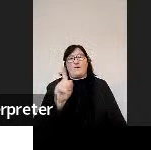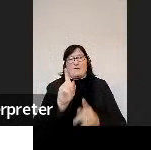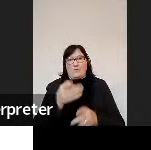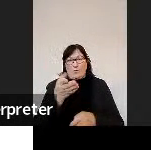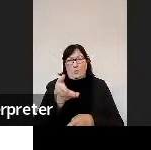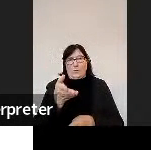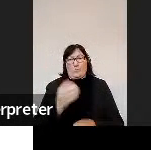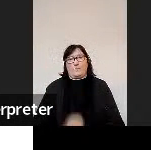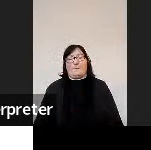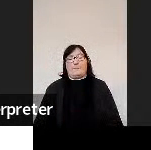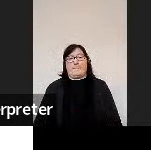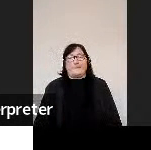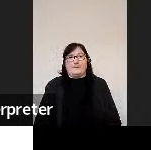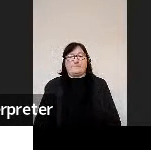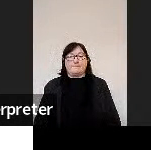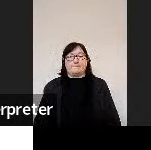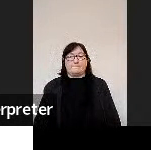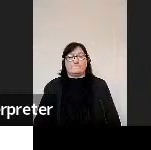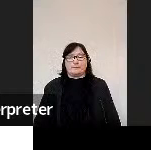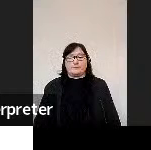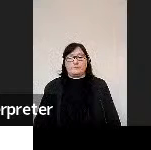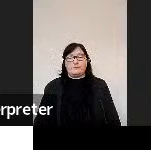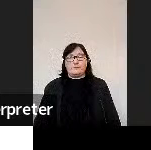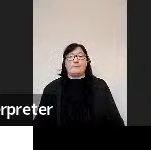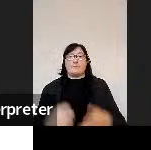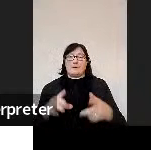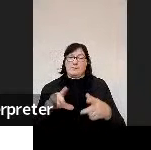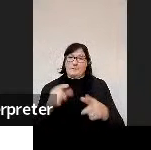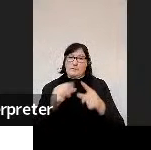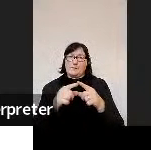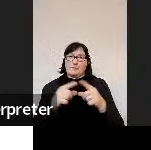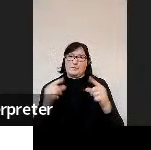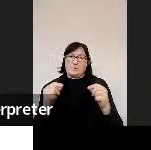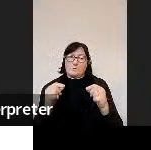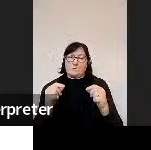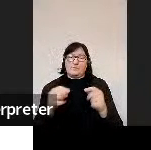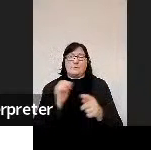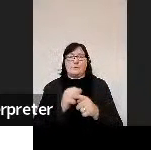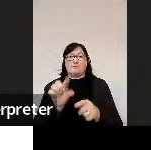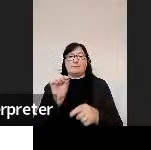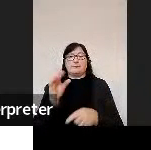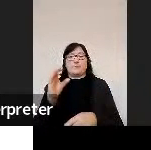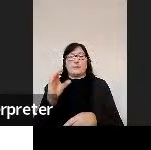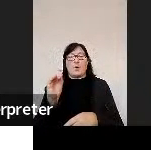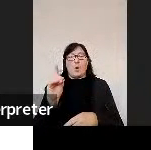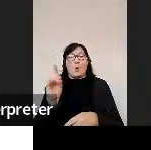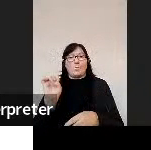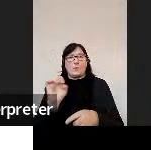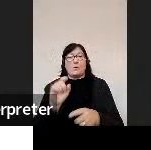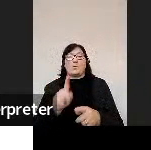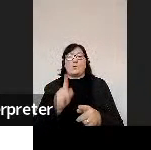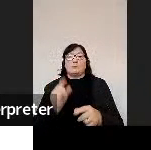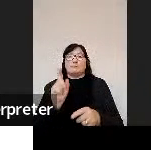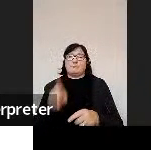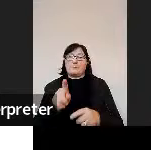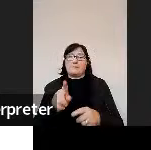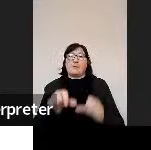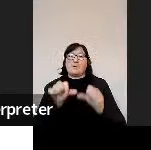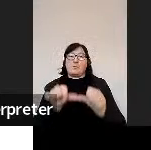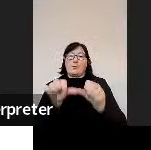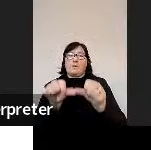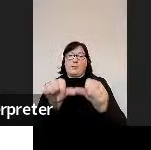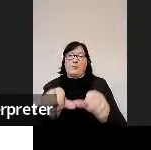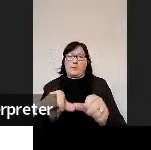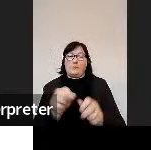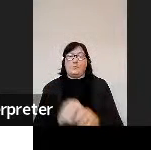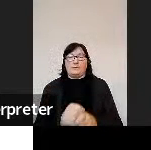So once that is done and you've selected your code or new registration and click continue, you will land on the RLA